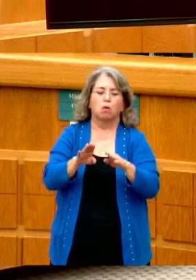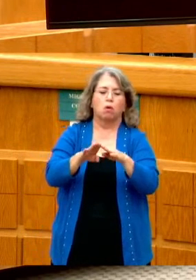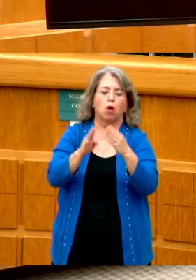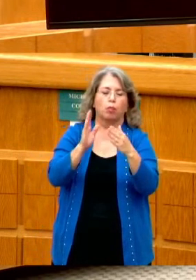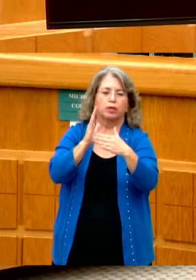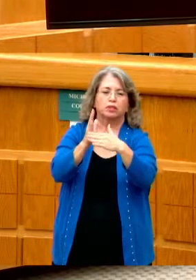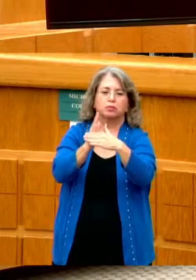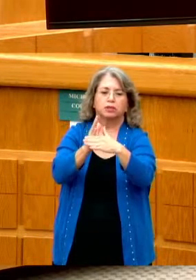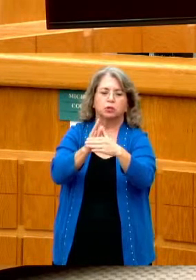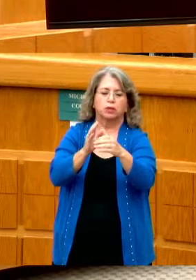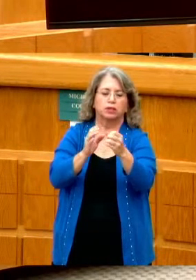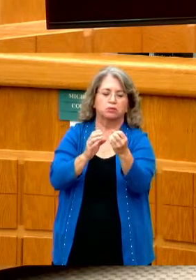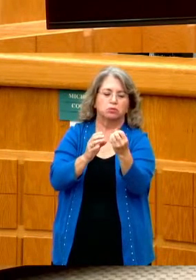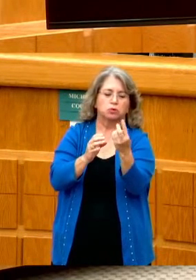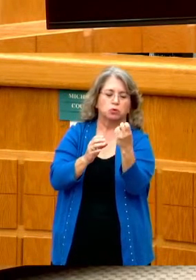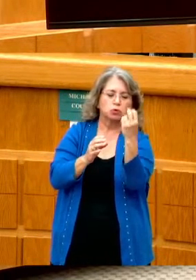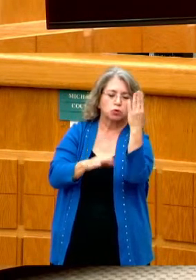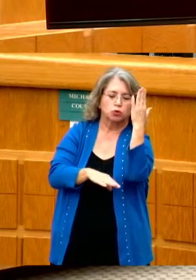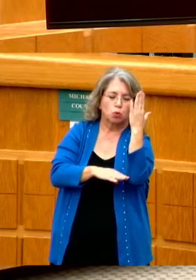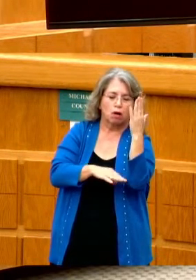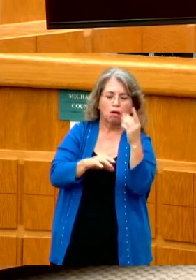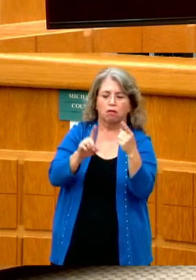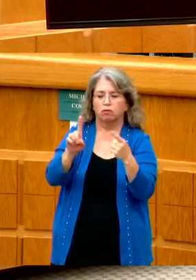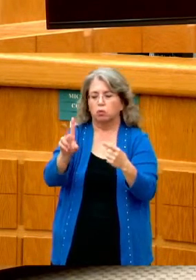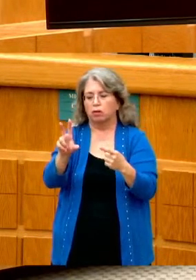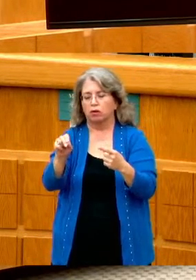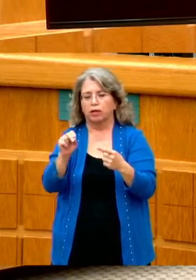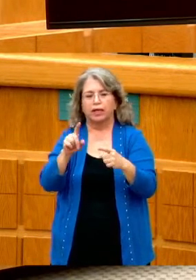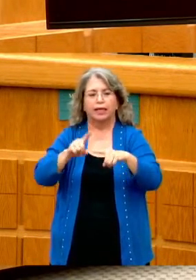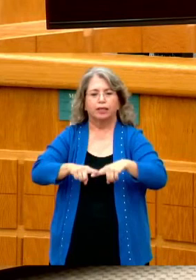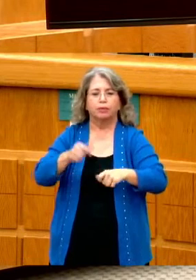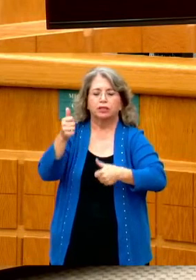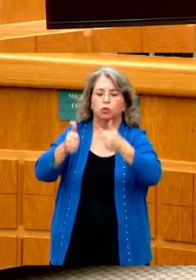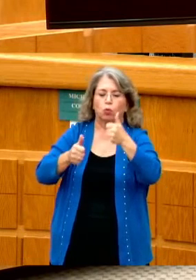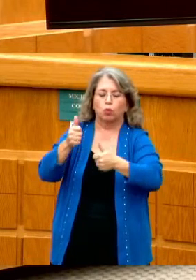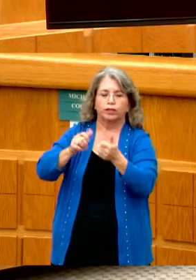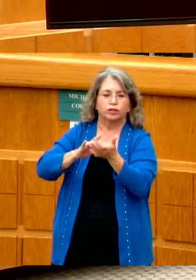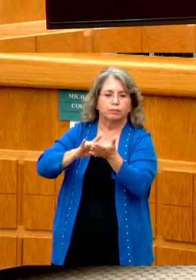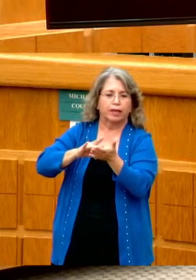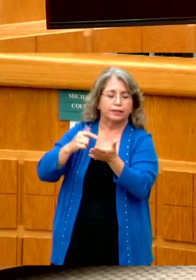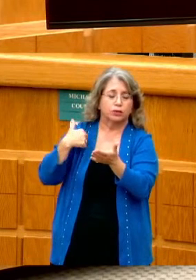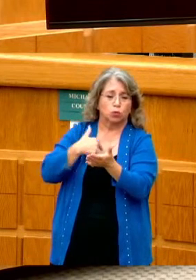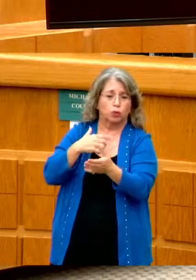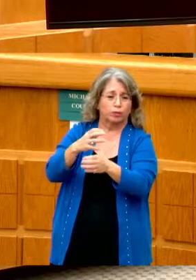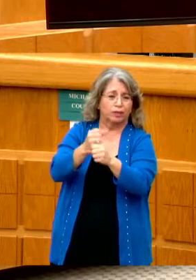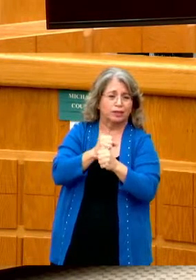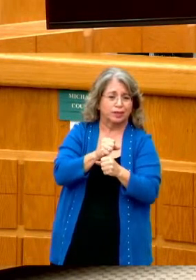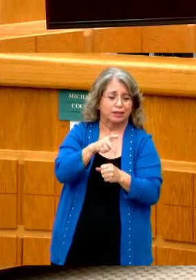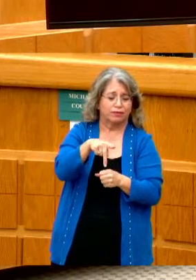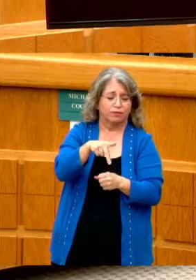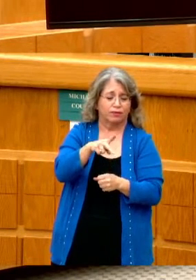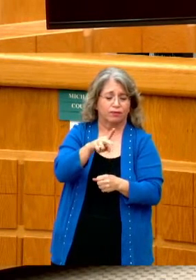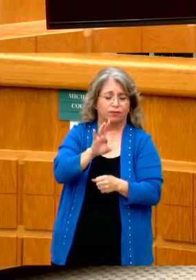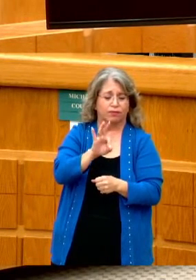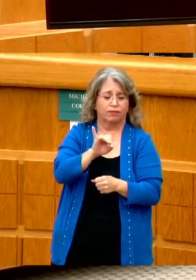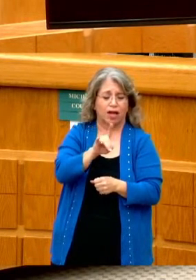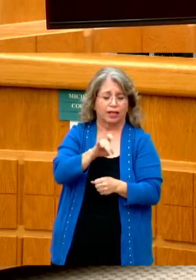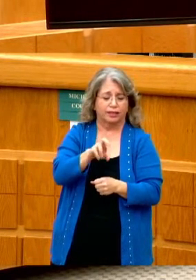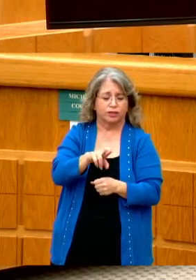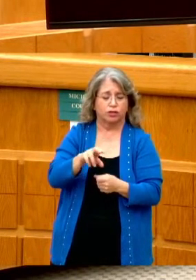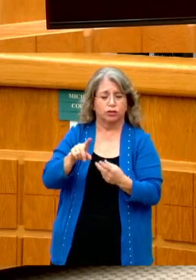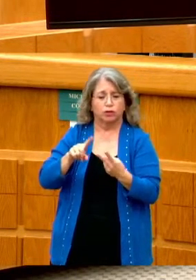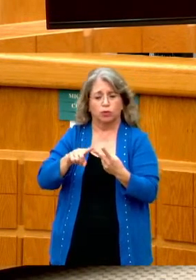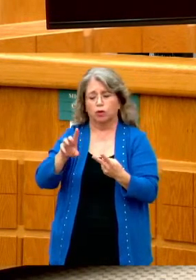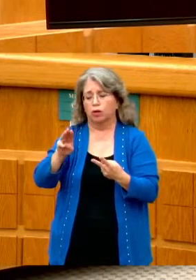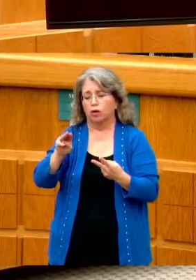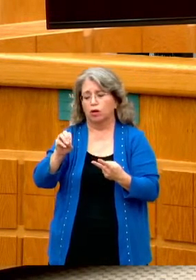the vaccine that we receive, either Moderna or Pfizer, and it's at the Borchert Fairgrounds in Robstown. Si recibió la vacuna a